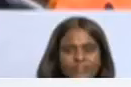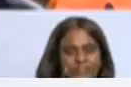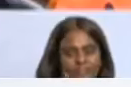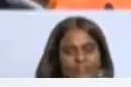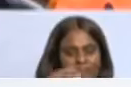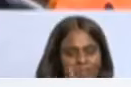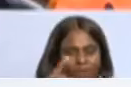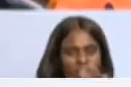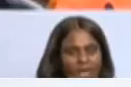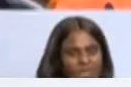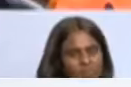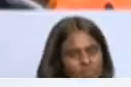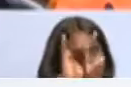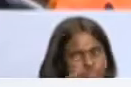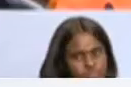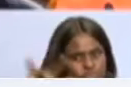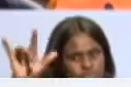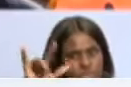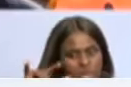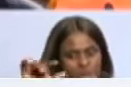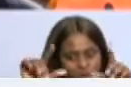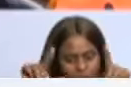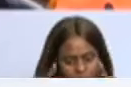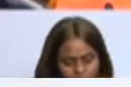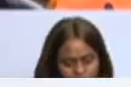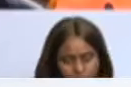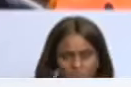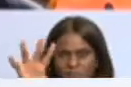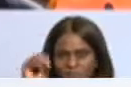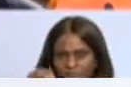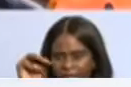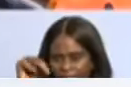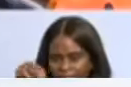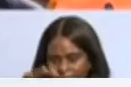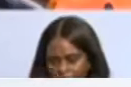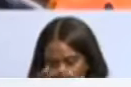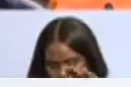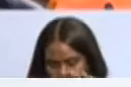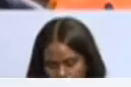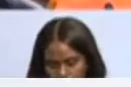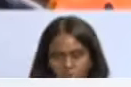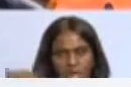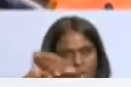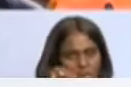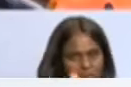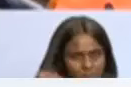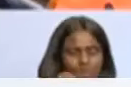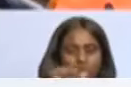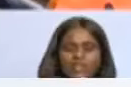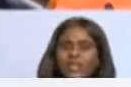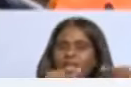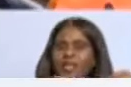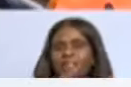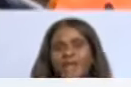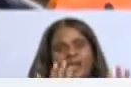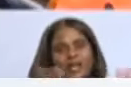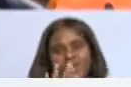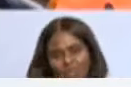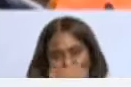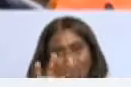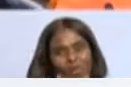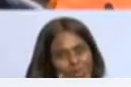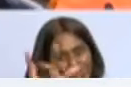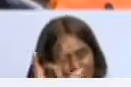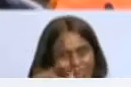planes, low flying planes, 50 meters above the surface go around. They are not enemy planes, they are your planes,